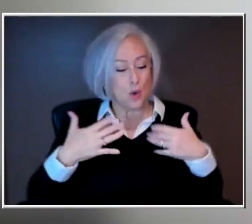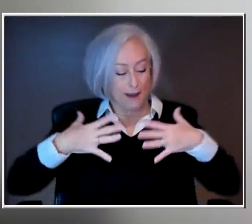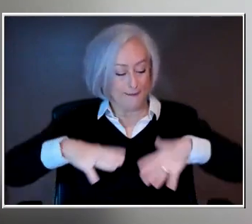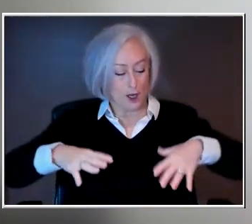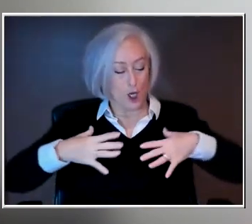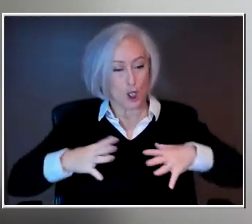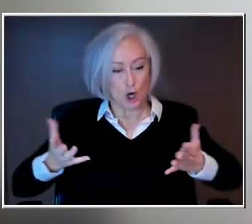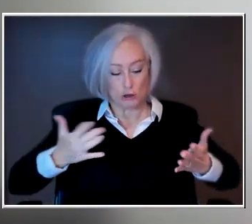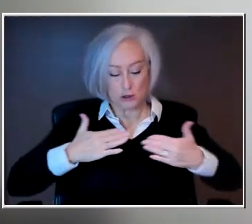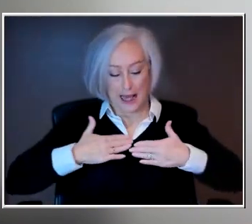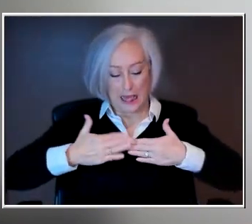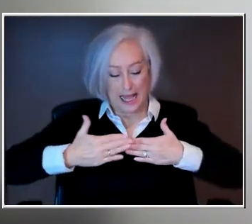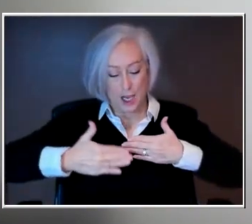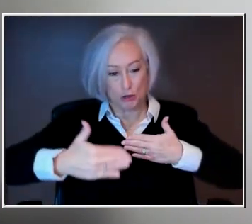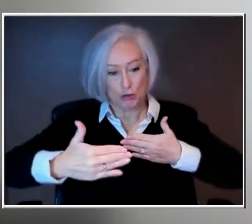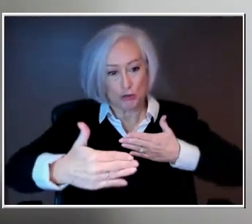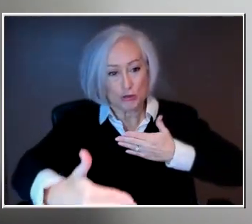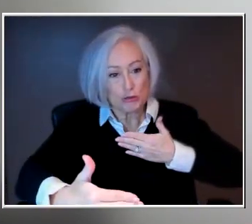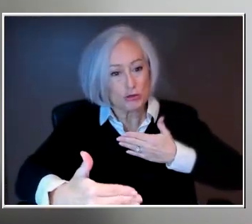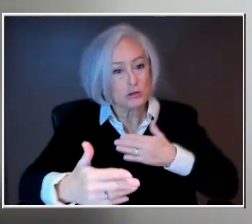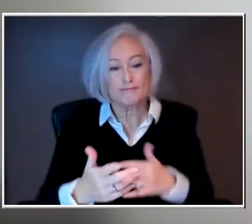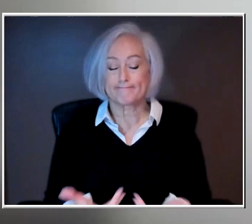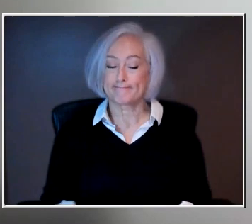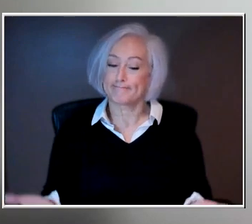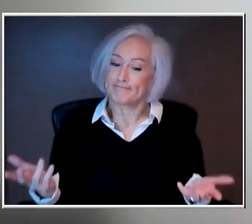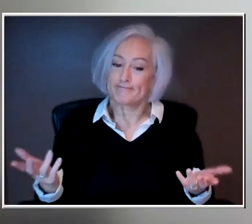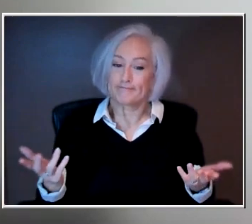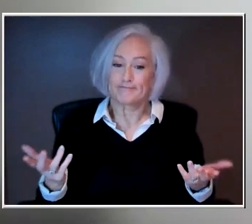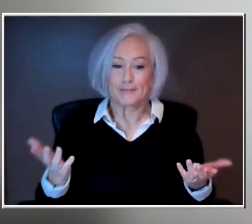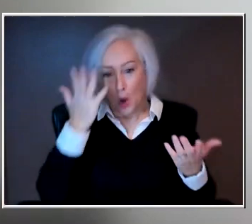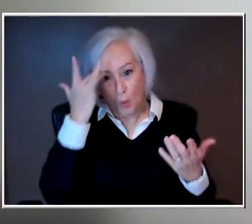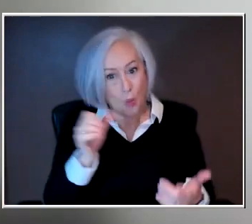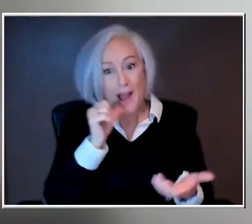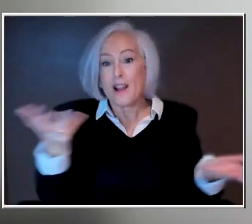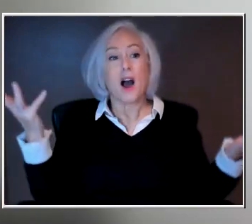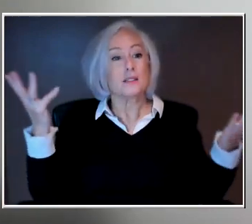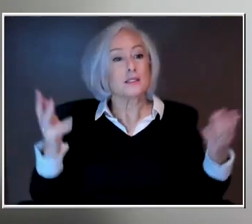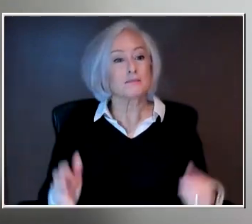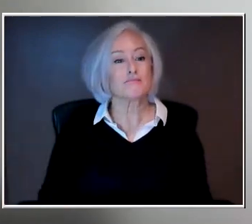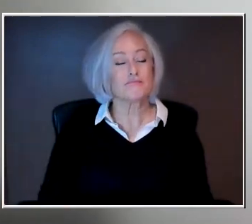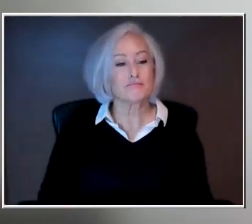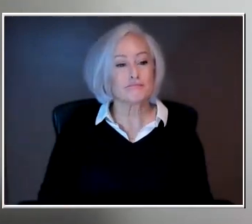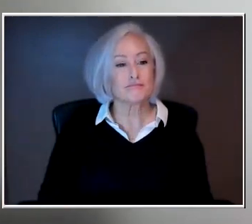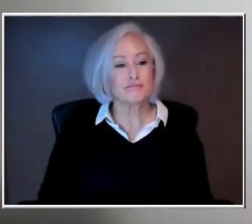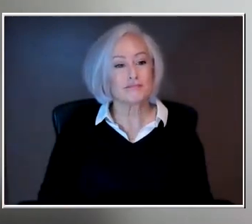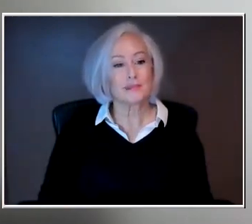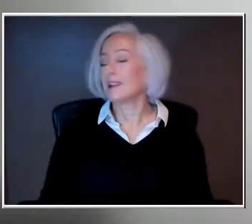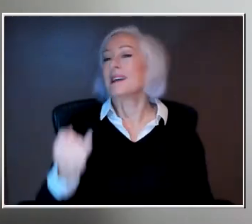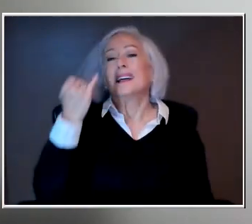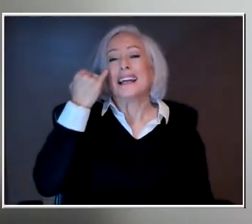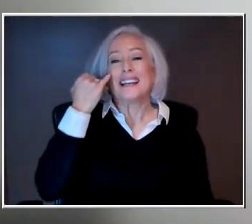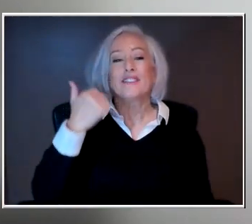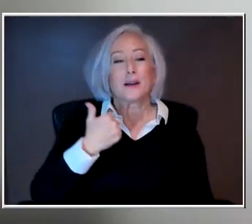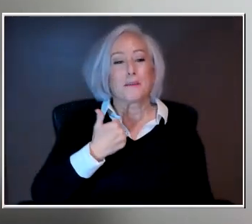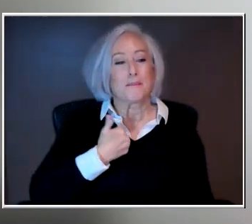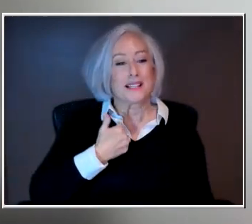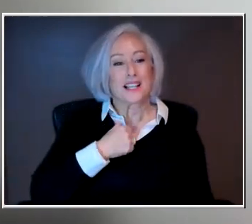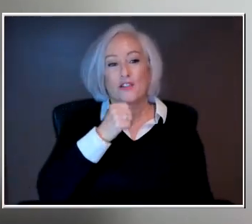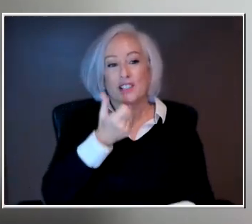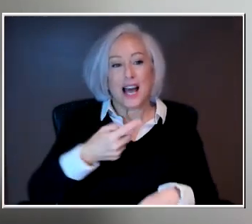Yeah, I'm like, why not? I mean, if I wasn't down on the field, I'd go,